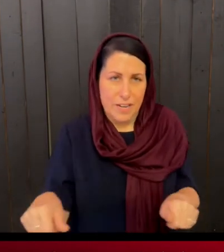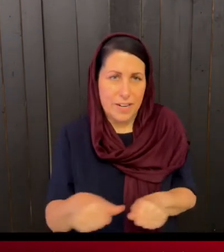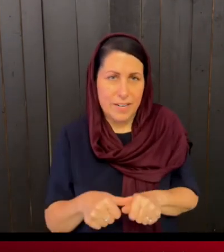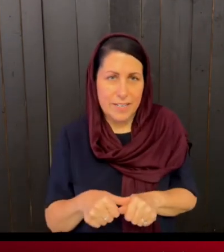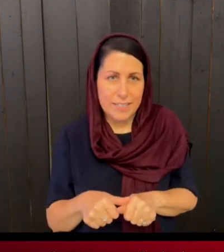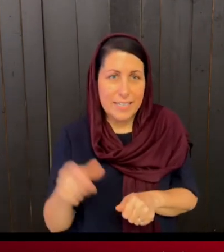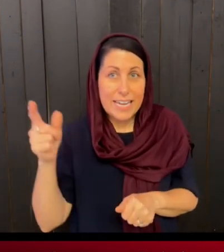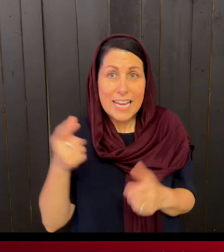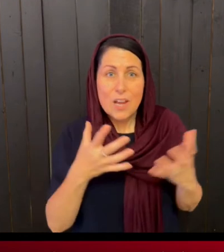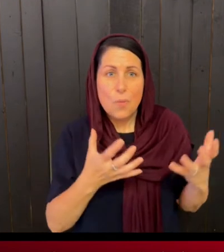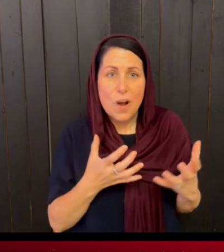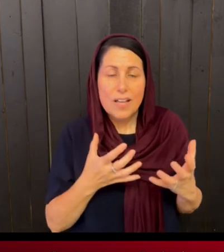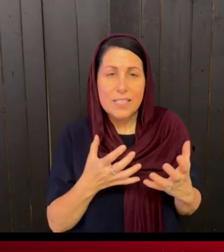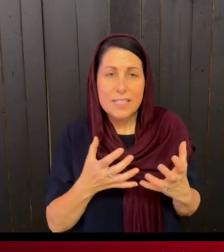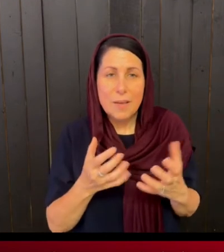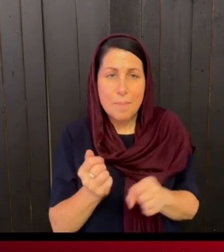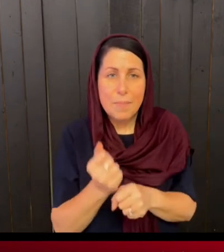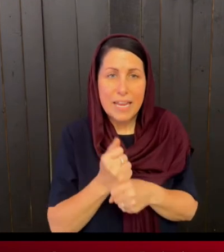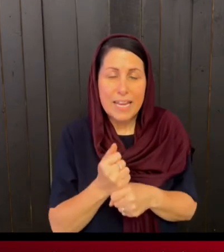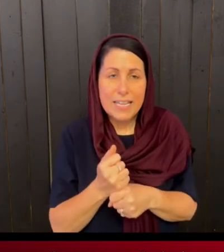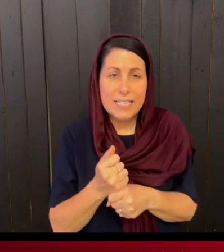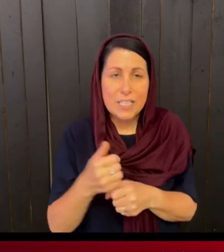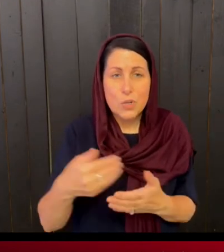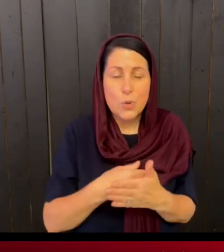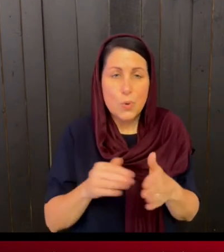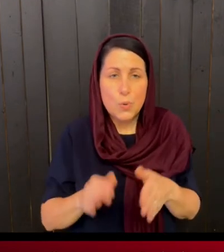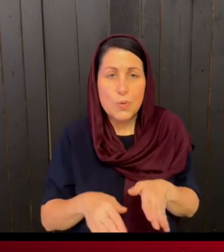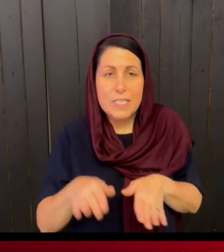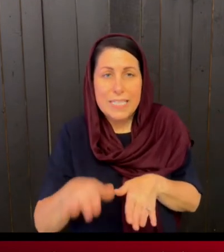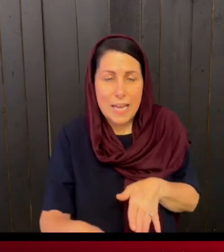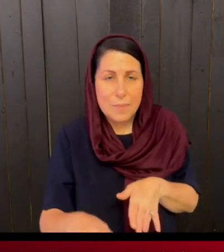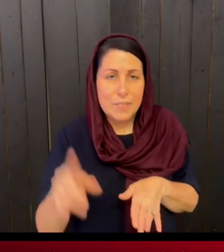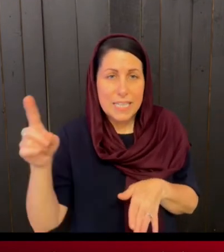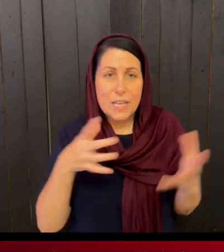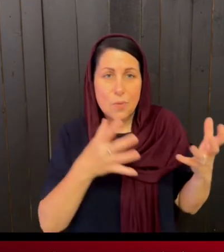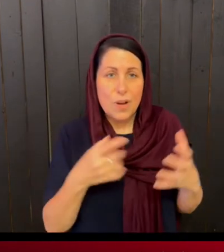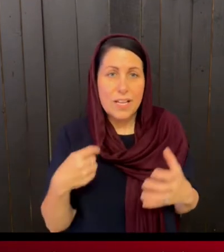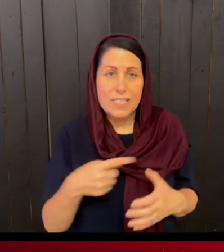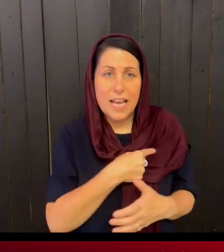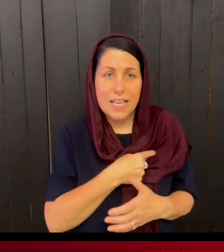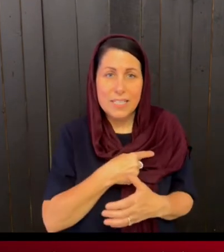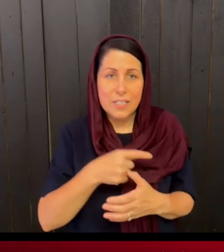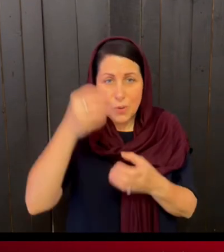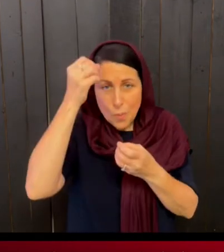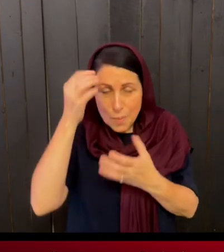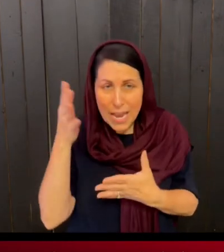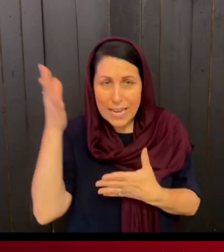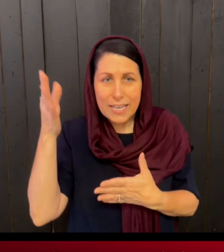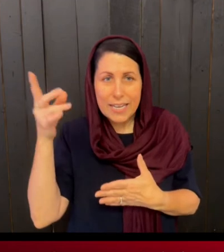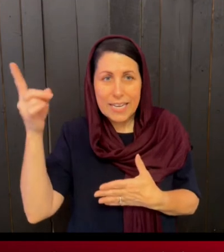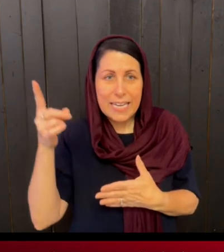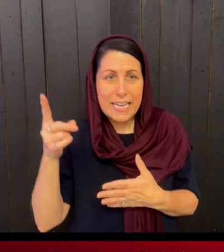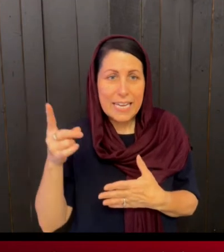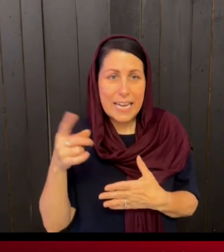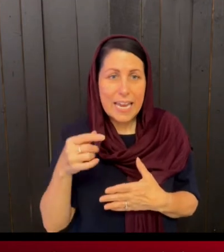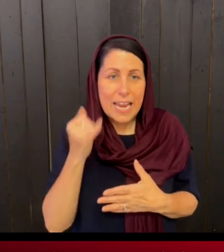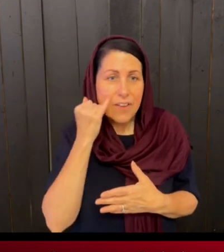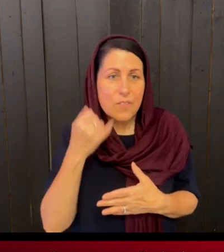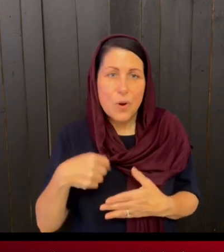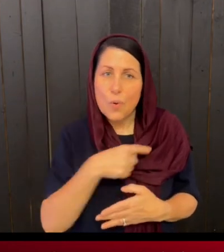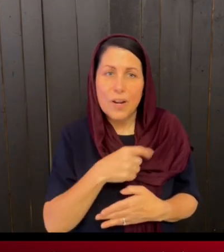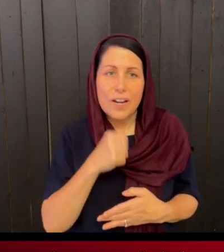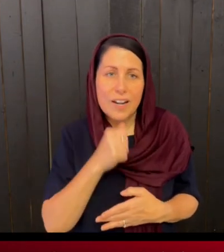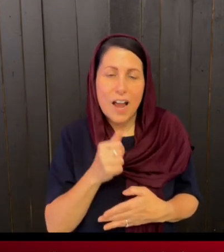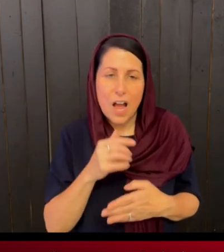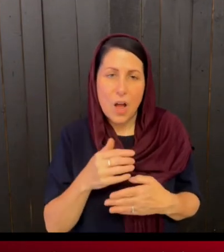if we don't allow him to stretch us and step out of our comfort zone and be obedient, then we limit what he can do with us. There's a couple of things. I mean, there's a lot of things that